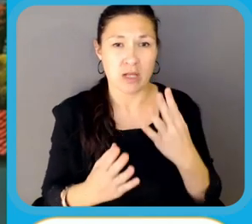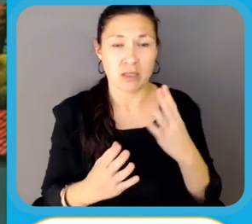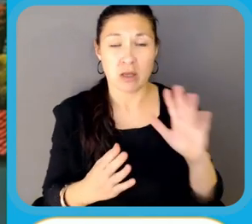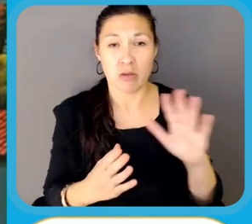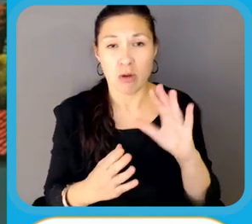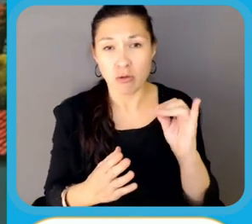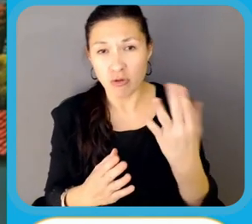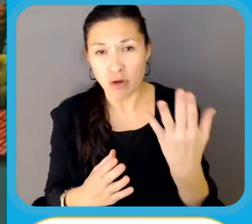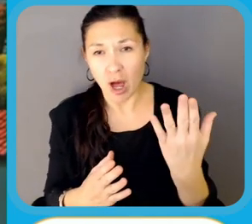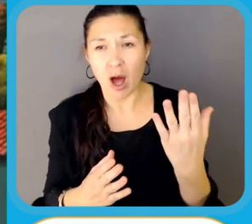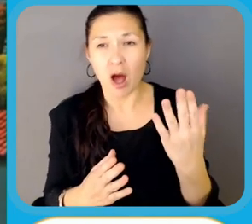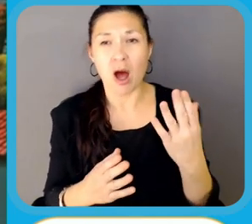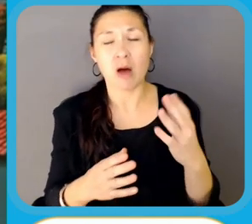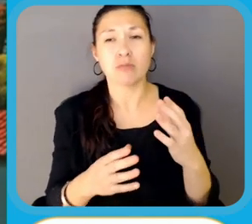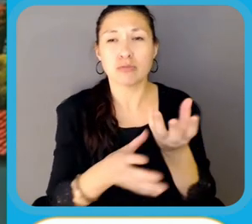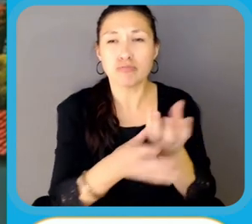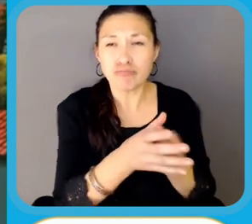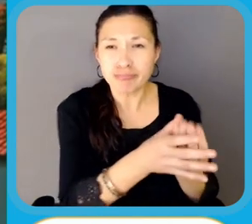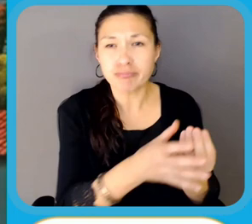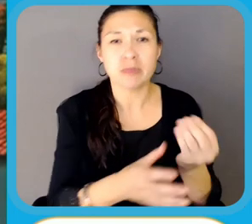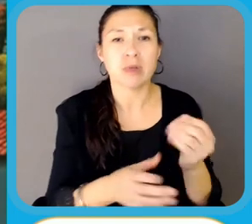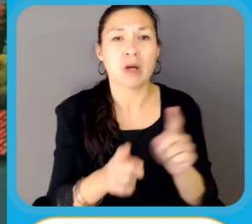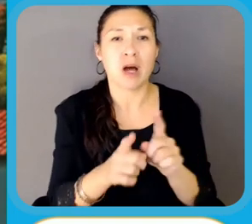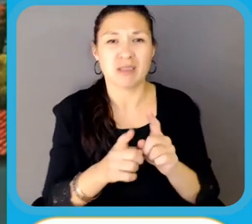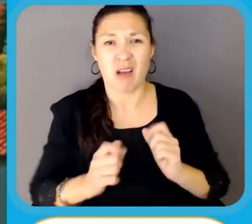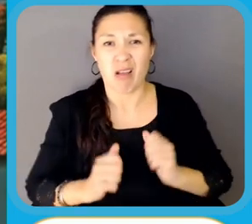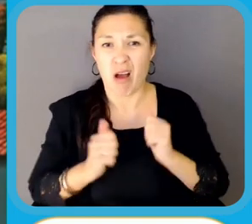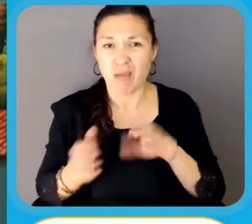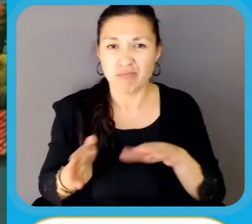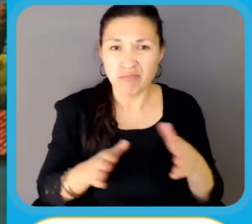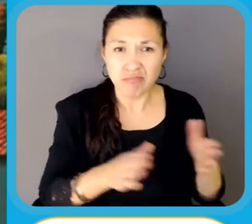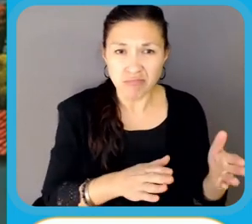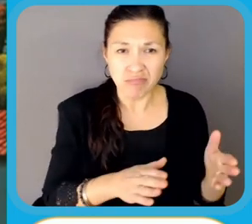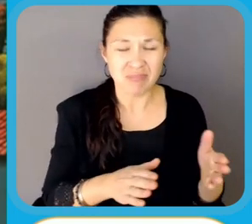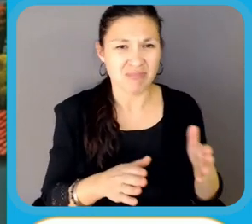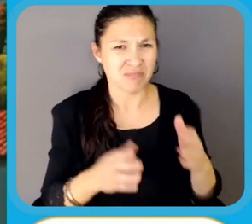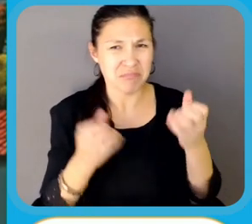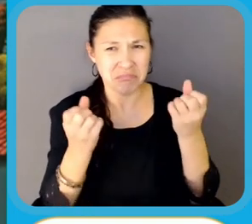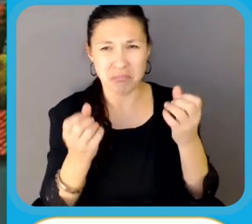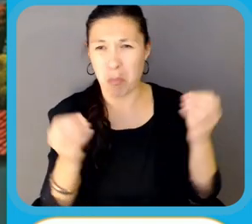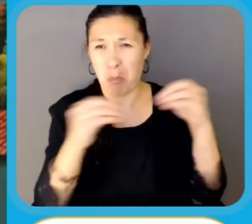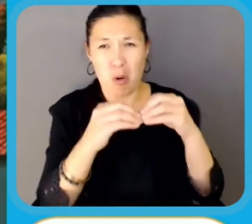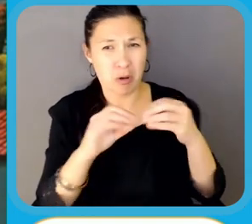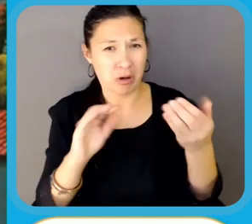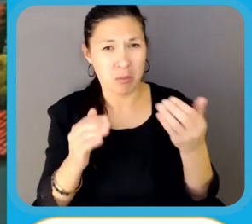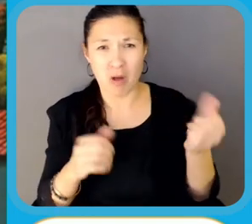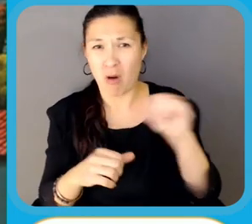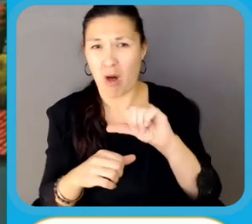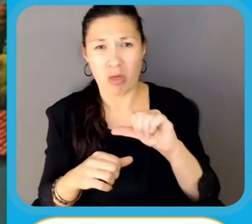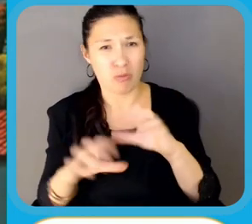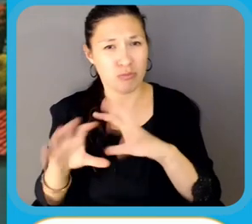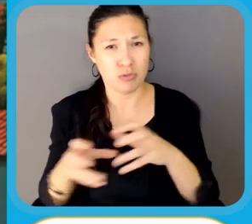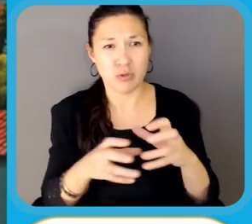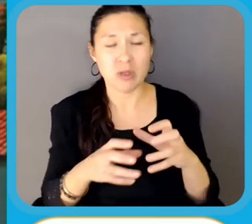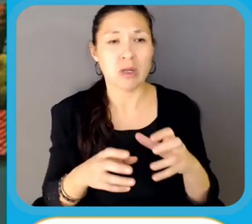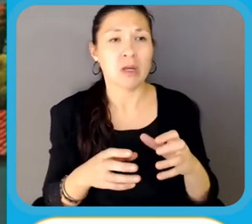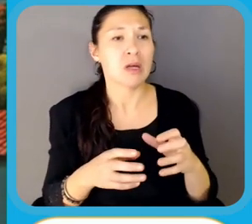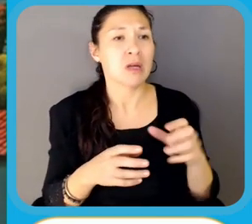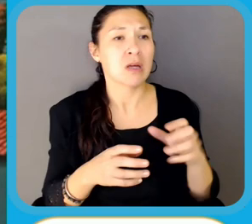at immorally disproportionate numbers. Many lost hope as they lost loved ones and saw the lack of attention to their